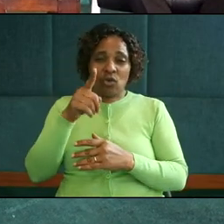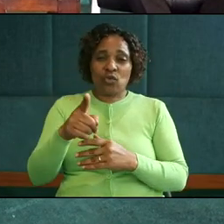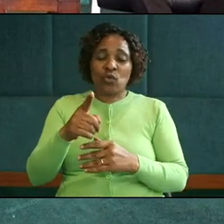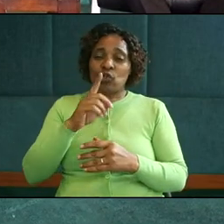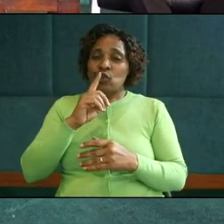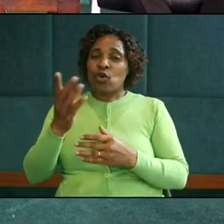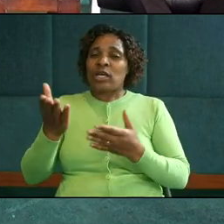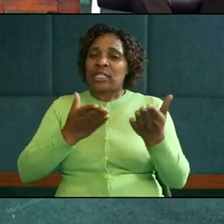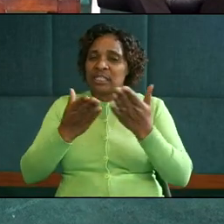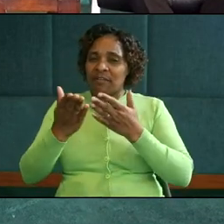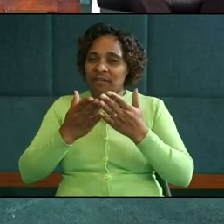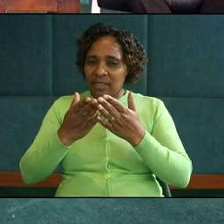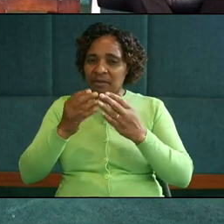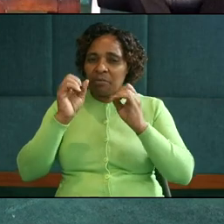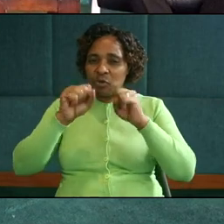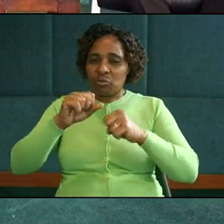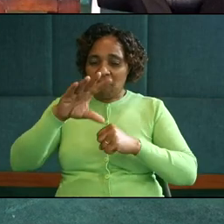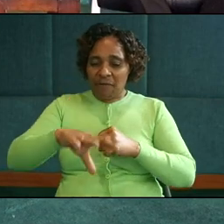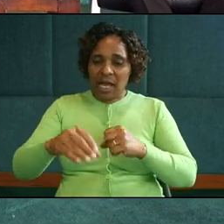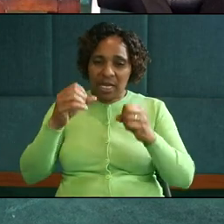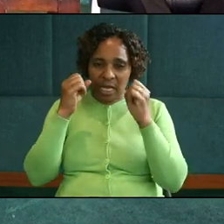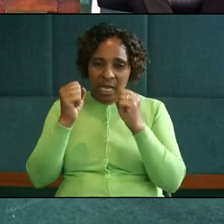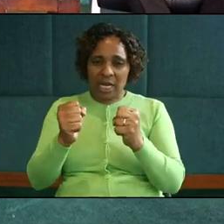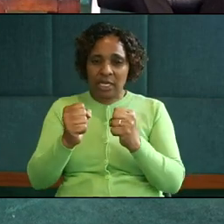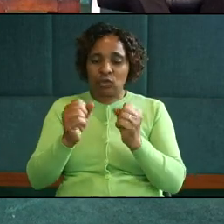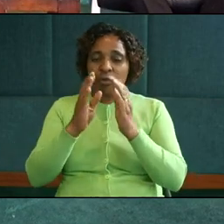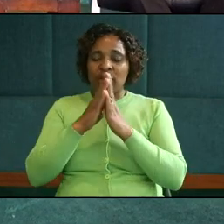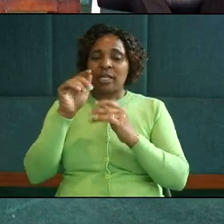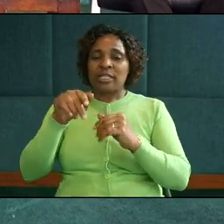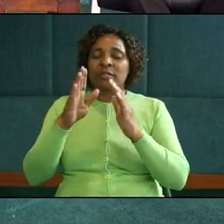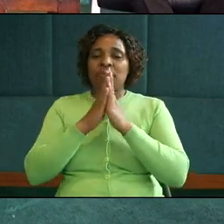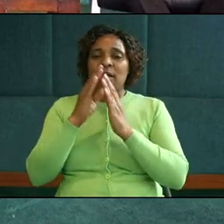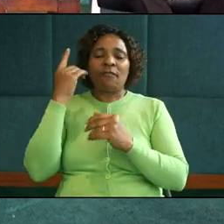your servant has found courage to pray this prayer to you.